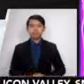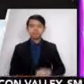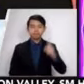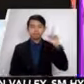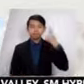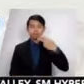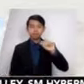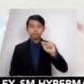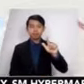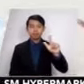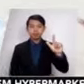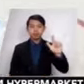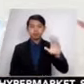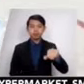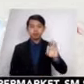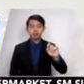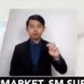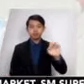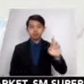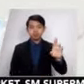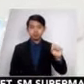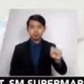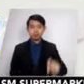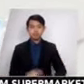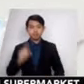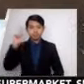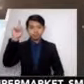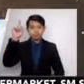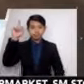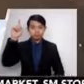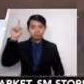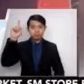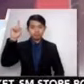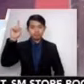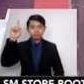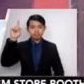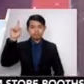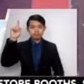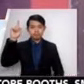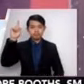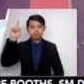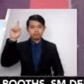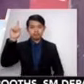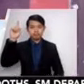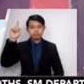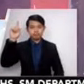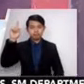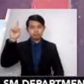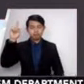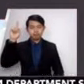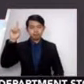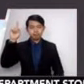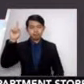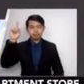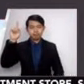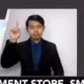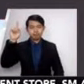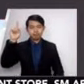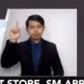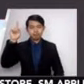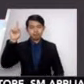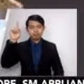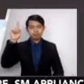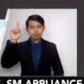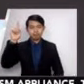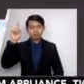Richards, Bea Alonso, Ding Dong Dantes, Marian Rivera, at Heart